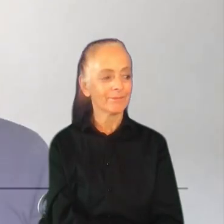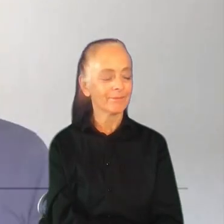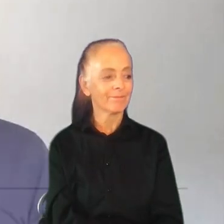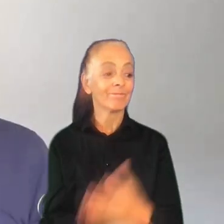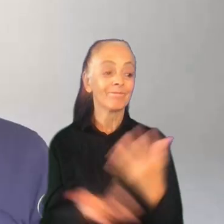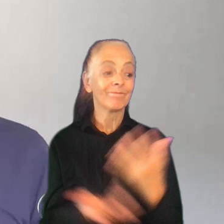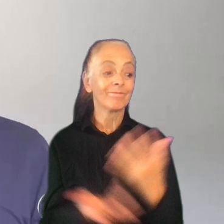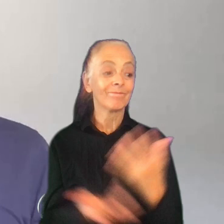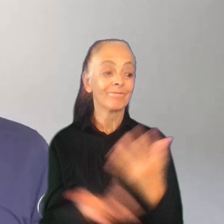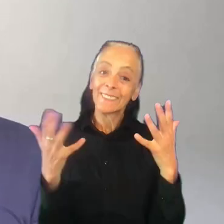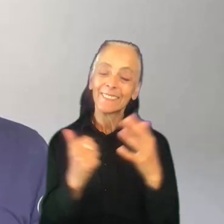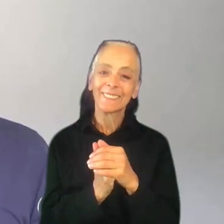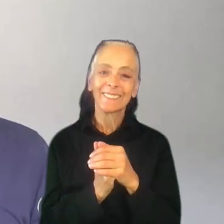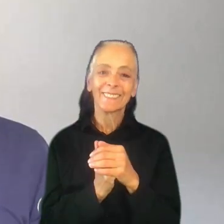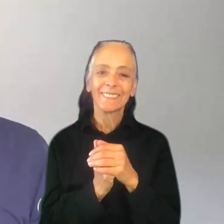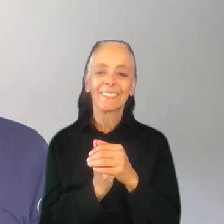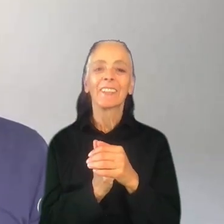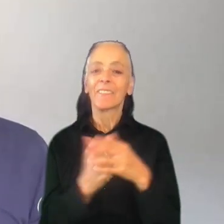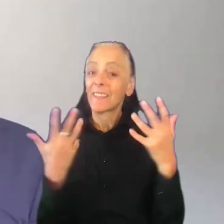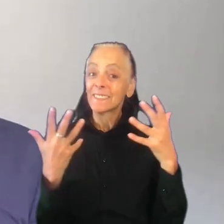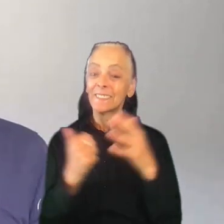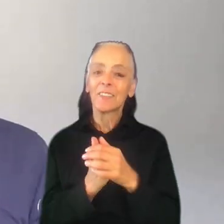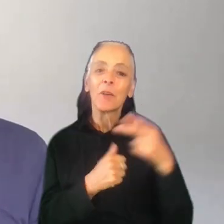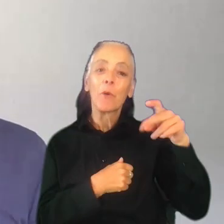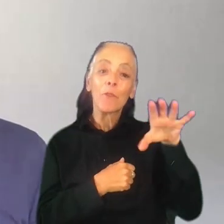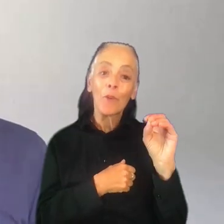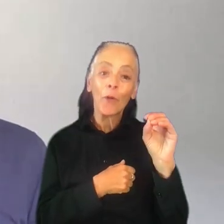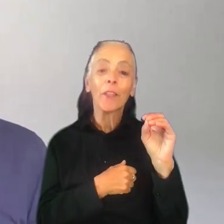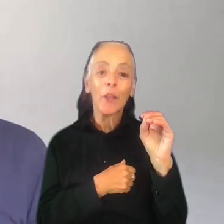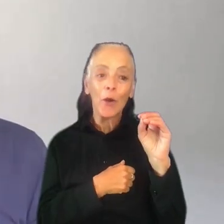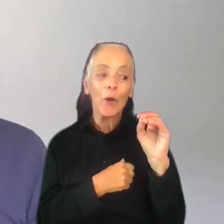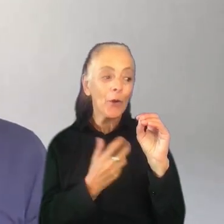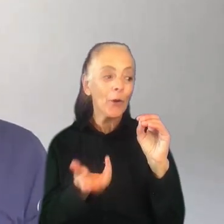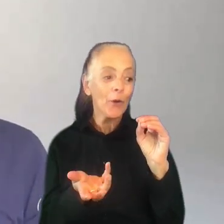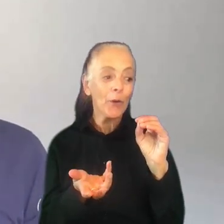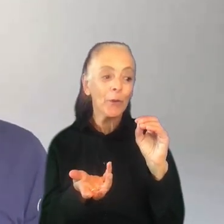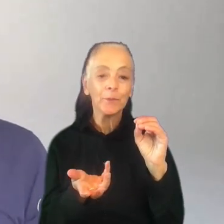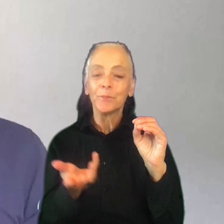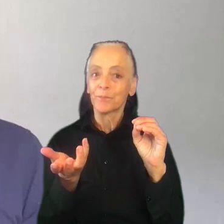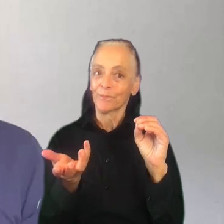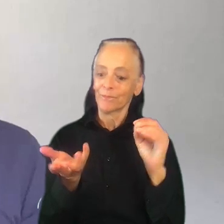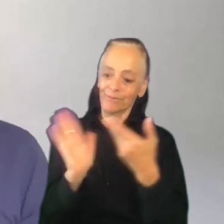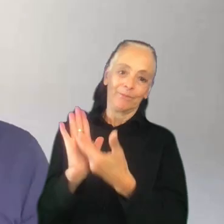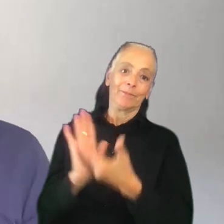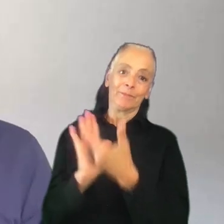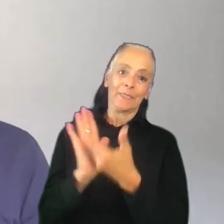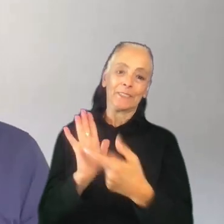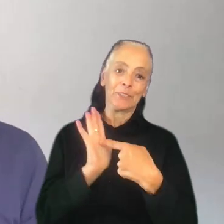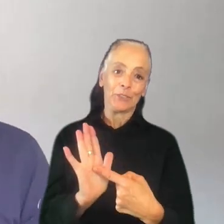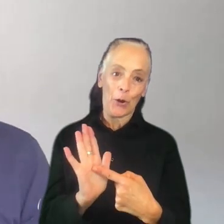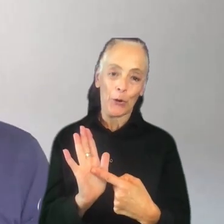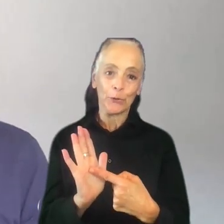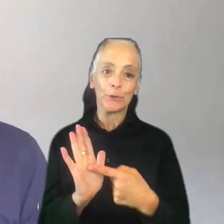and there you have it a portfolio piece by running a usability review of an in-development game that has a real impact